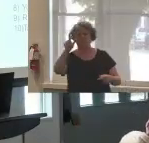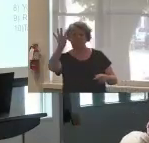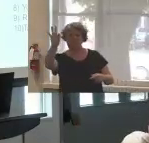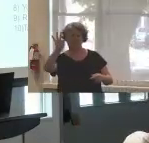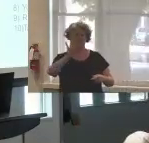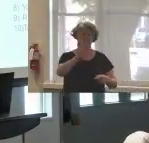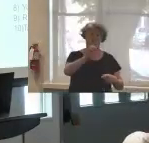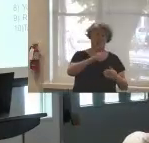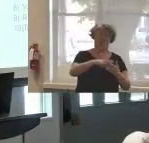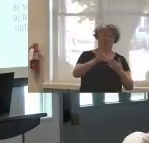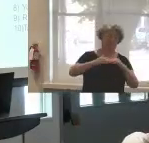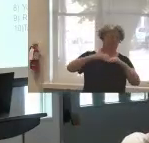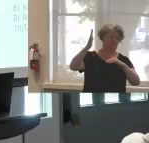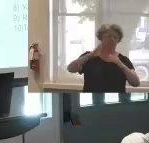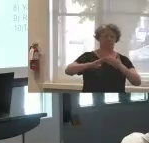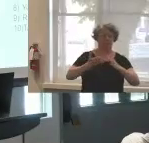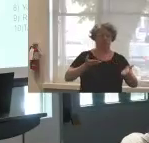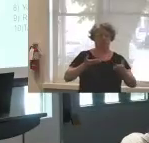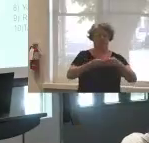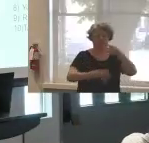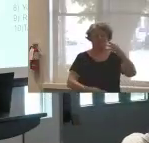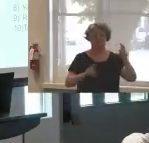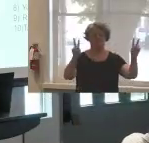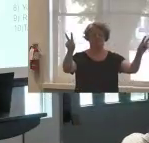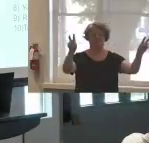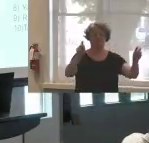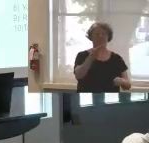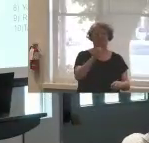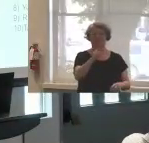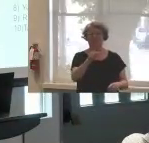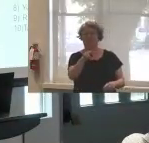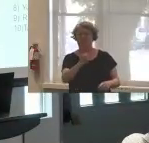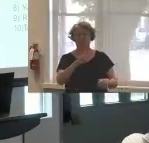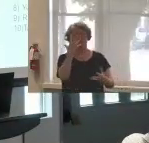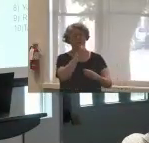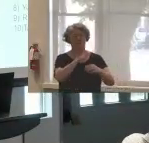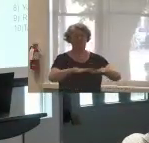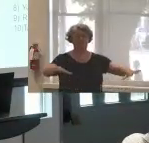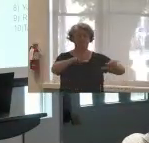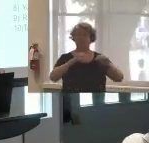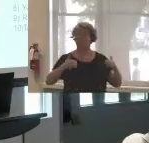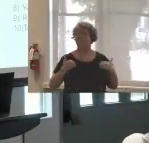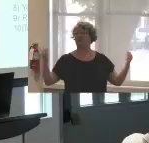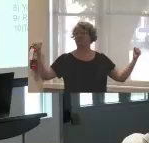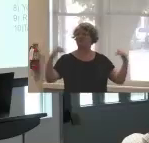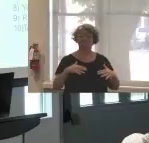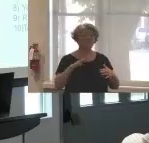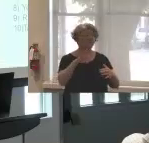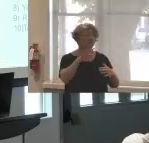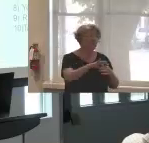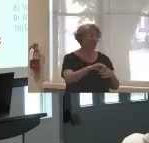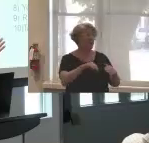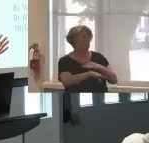Community Service Department. We have the Zone, which is a beautiful youth space where youth are able to join as they